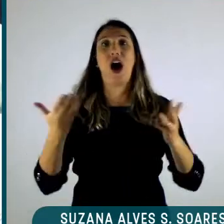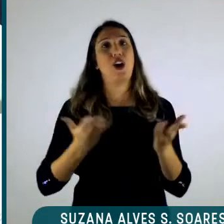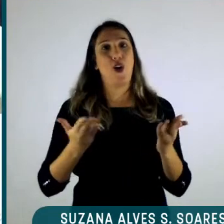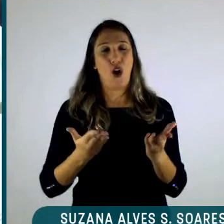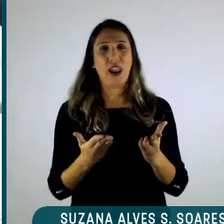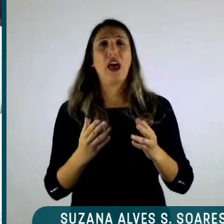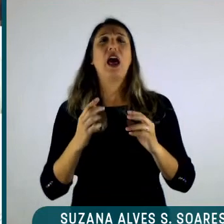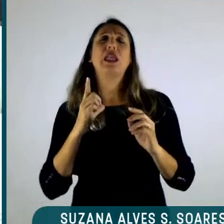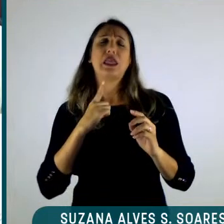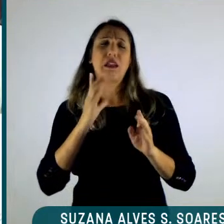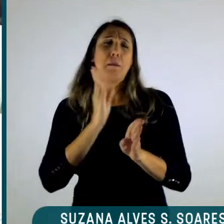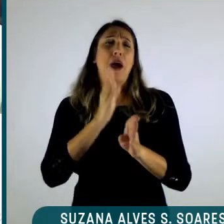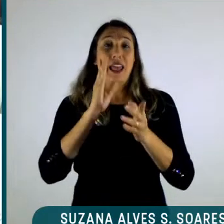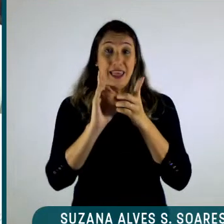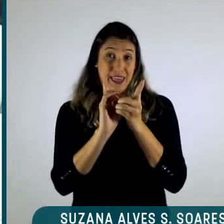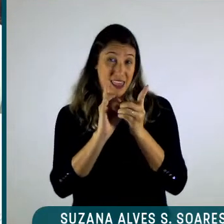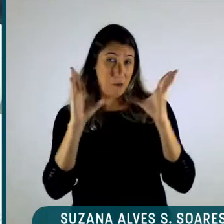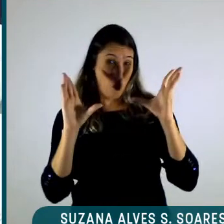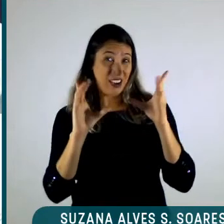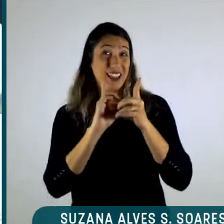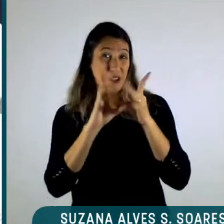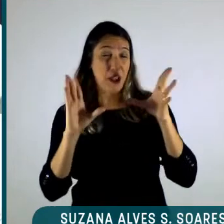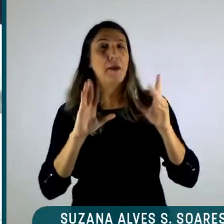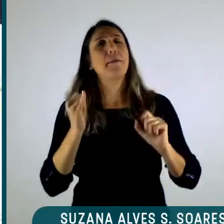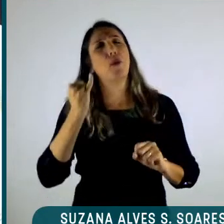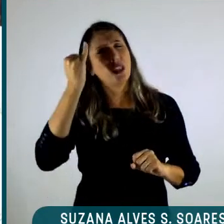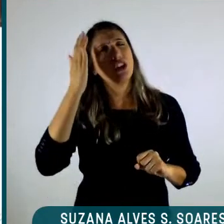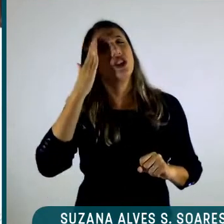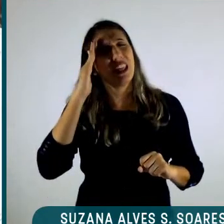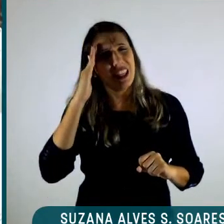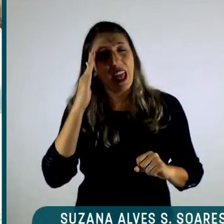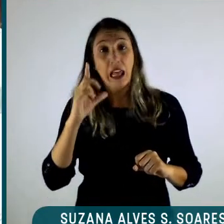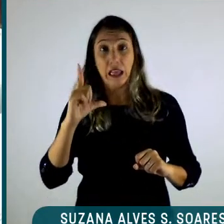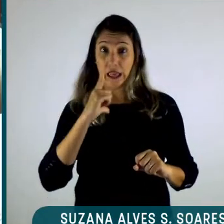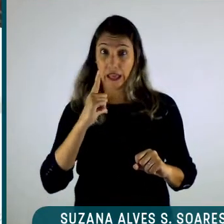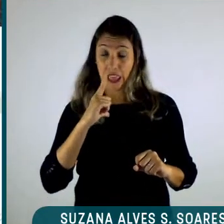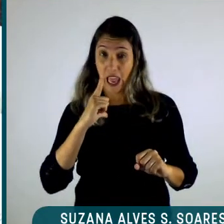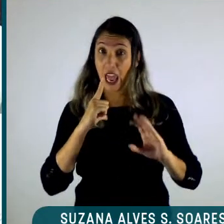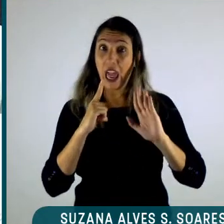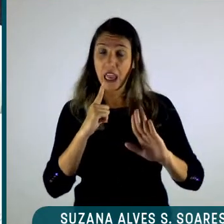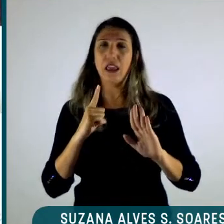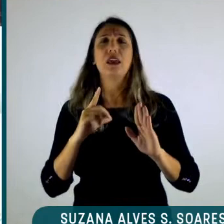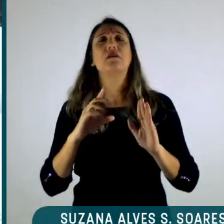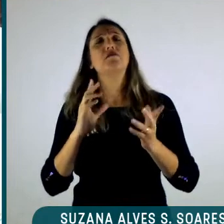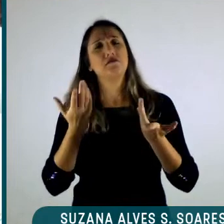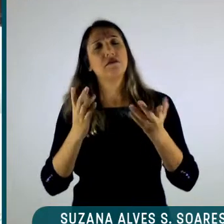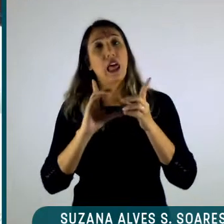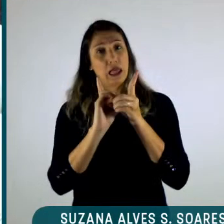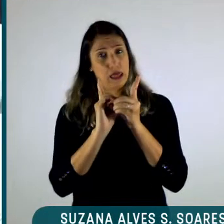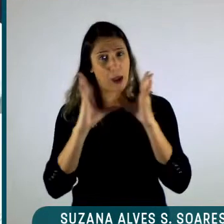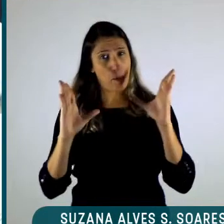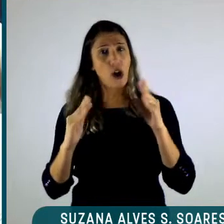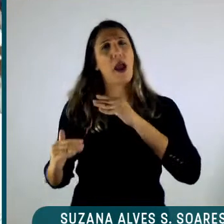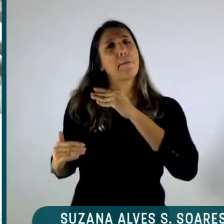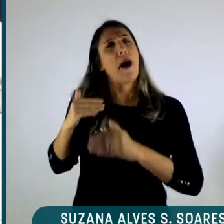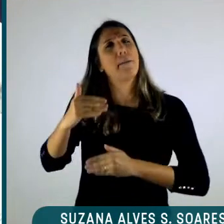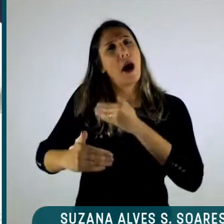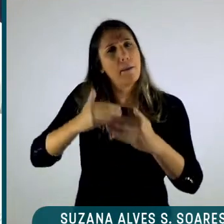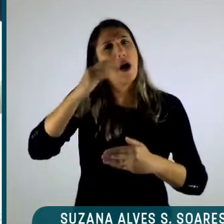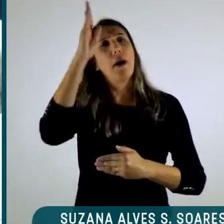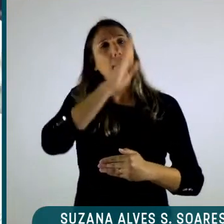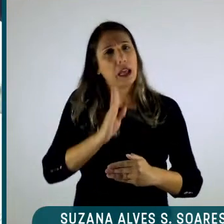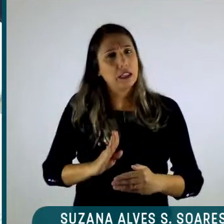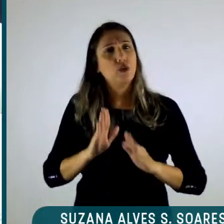have increased. Although we may have democracy, it is important for us to understand that. Although we may have the whole